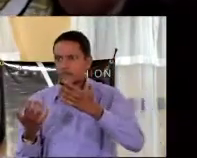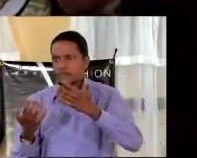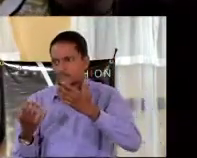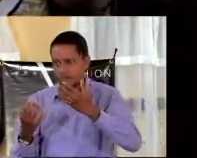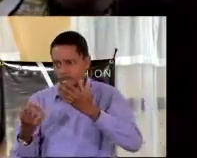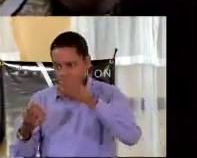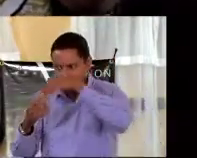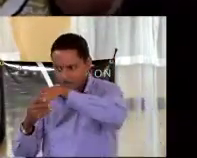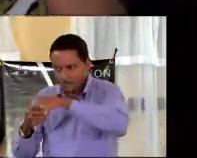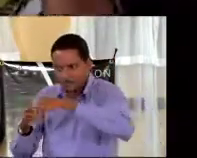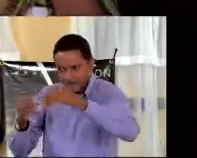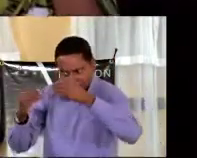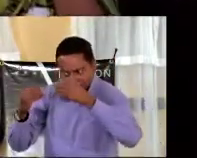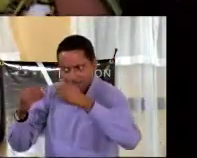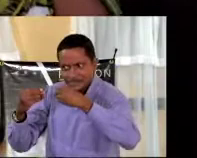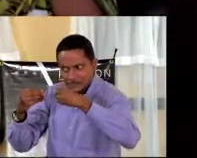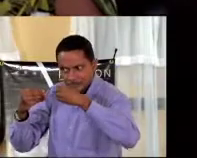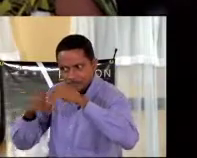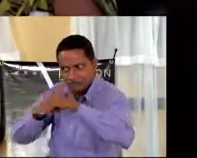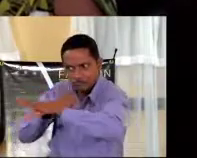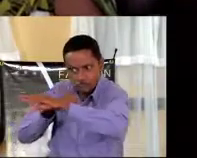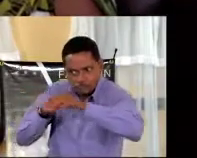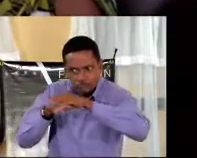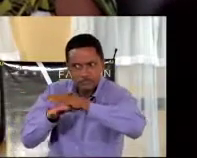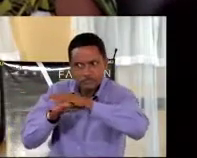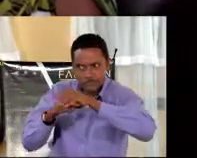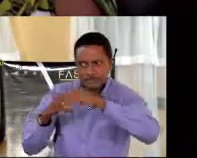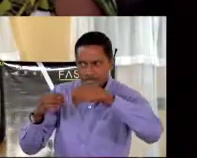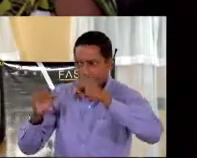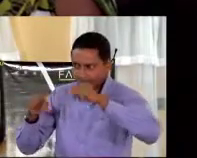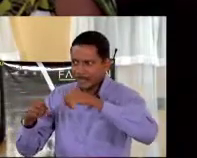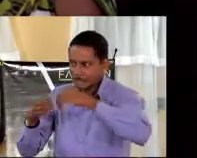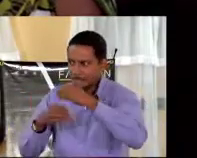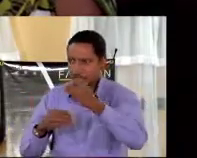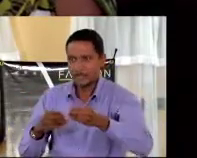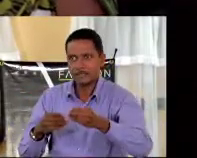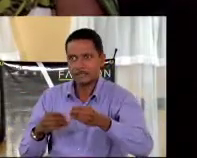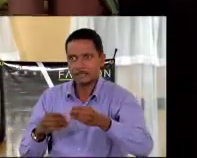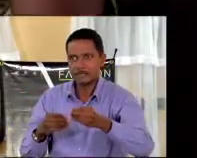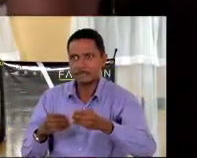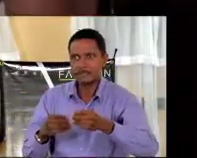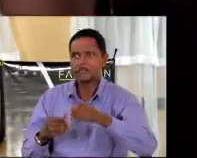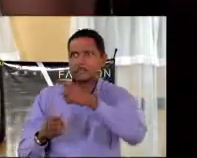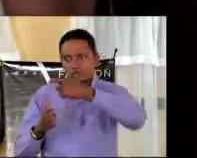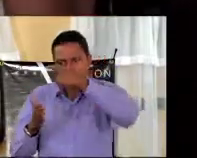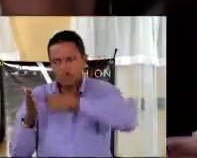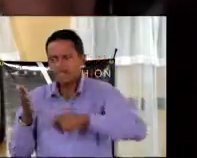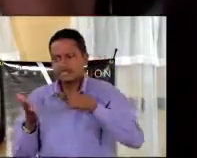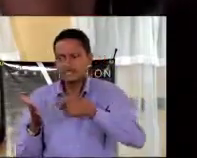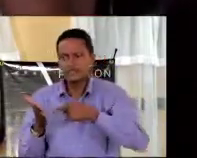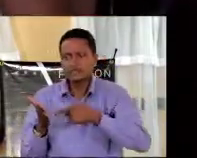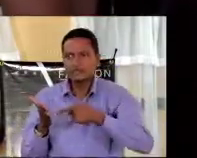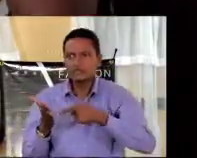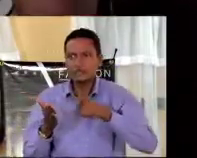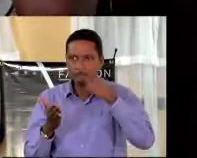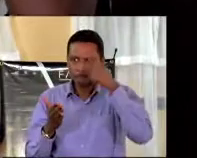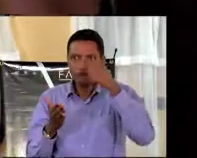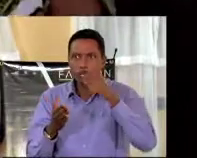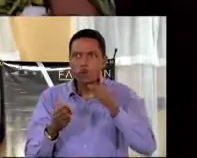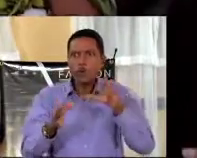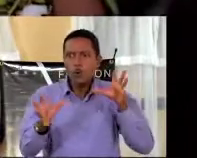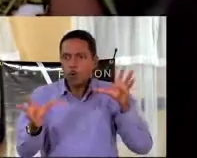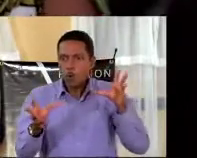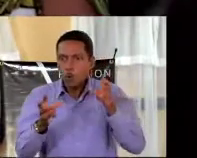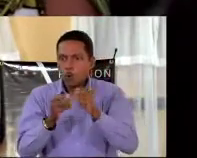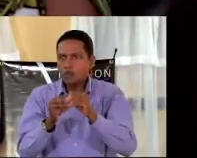able to purchase the product. And of course, price your product for wholesale and not price your product for retail when you are selling to a buyer.